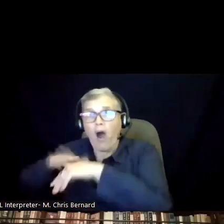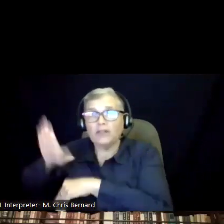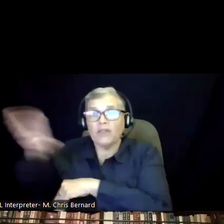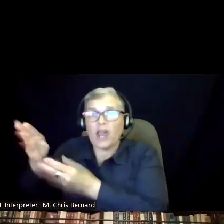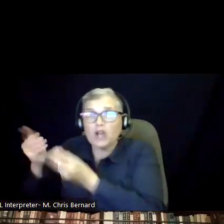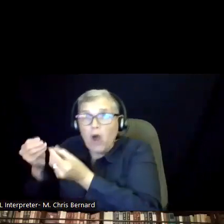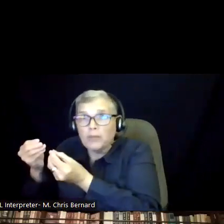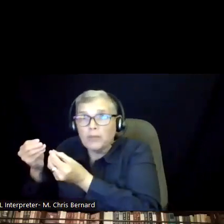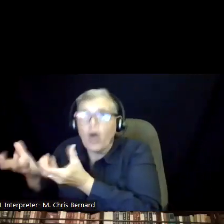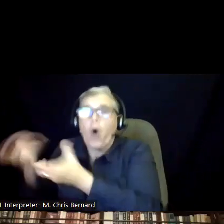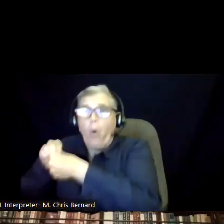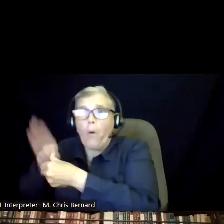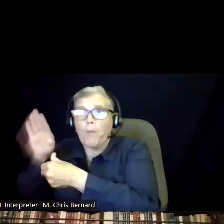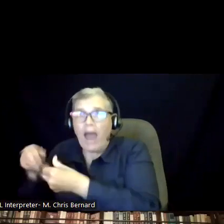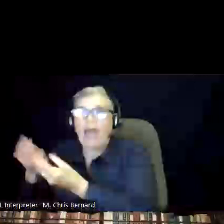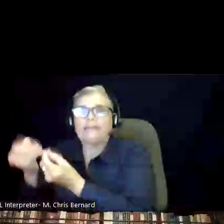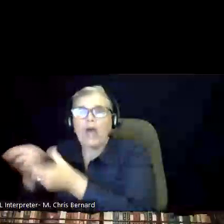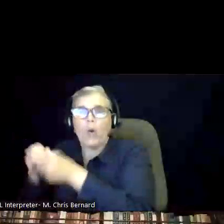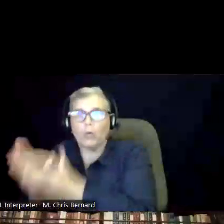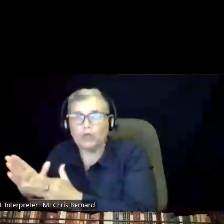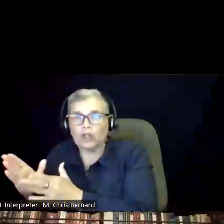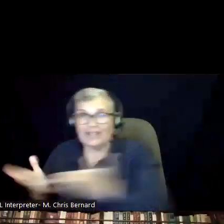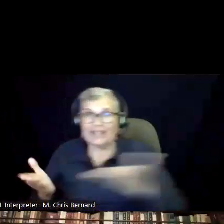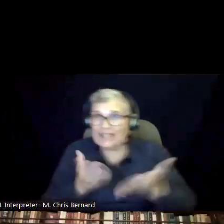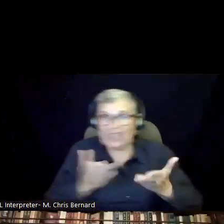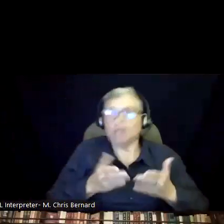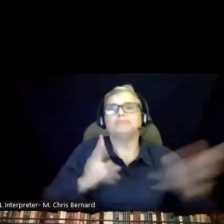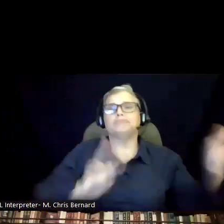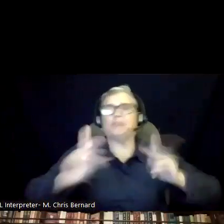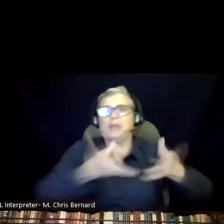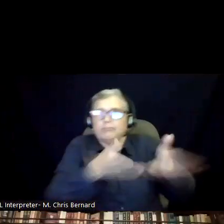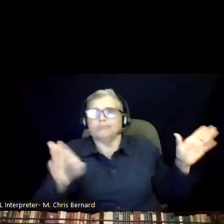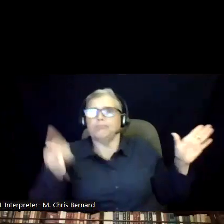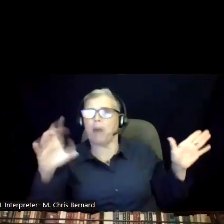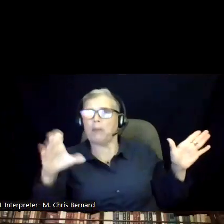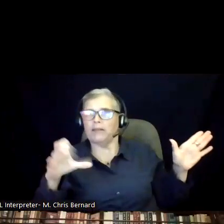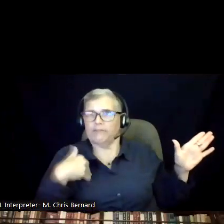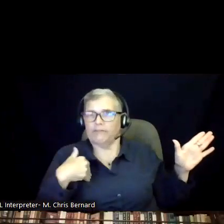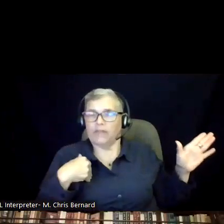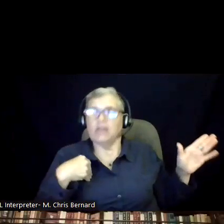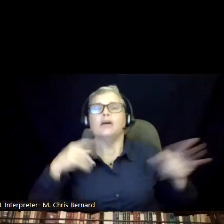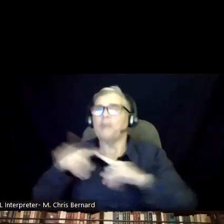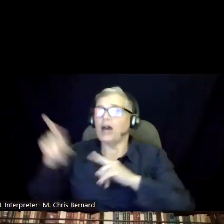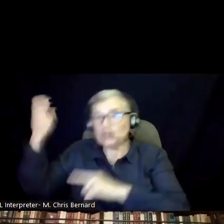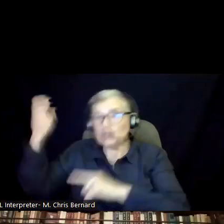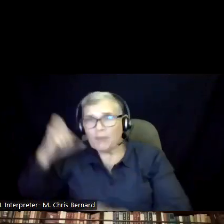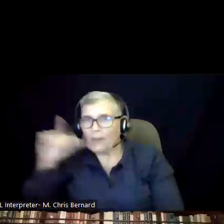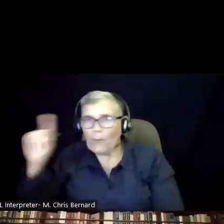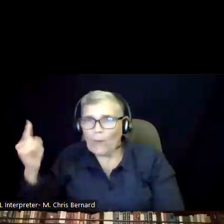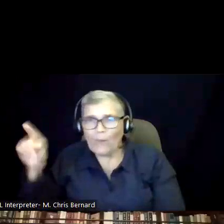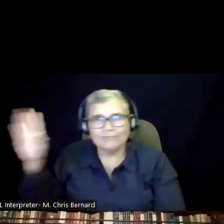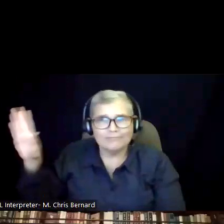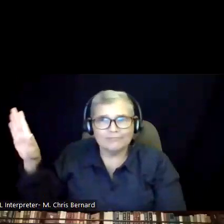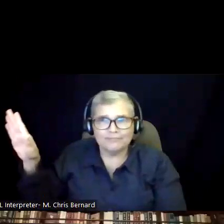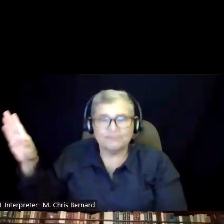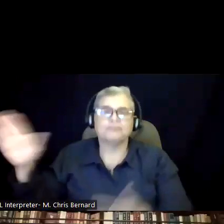In broad generalities, that's true in Europe and in other parts of the world. The second